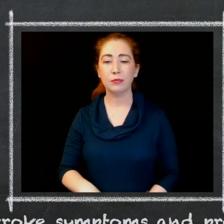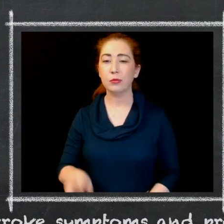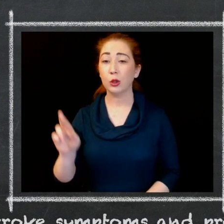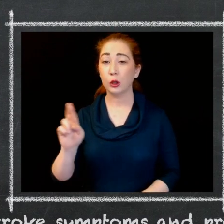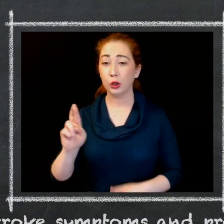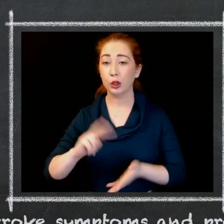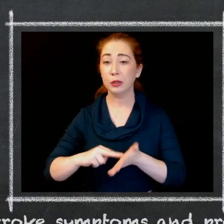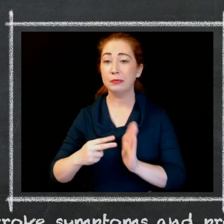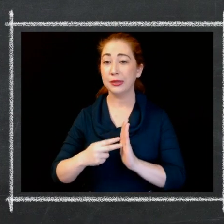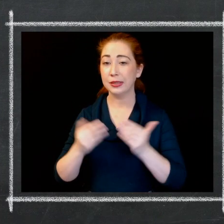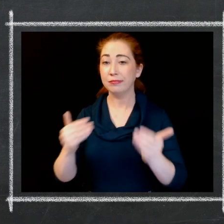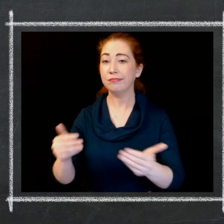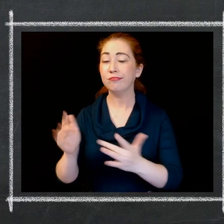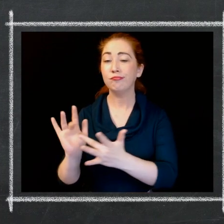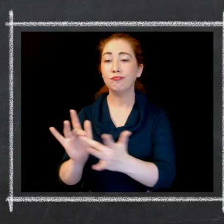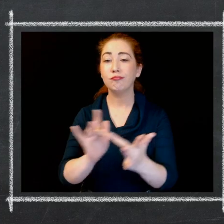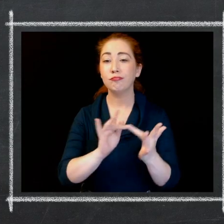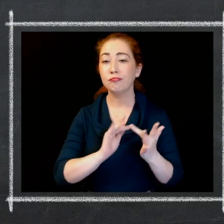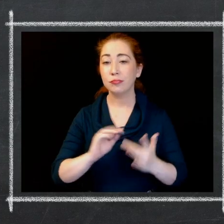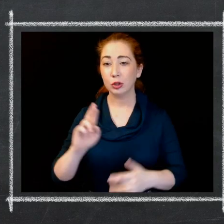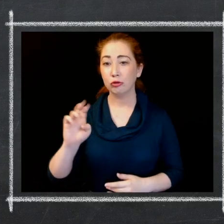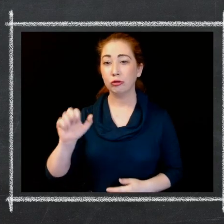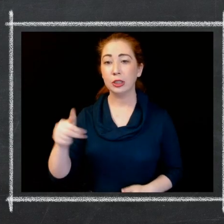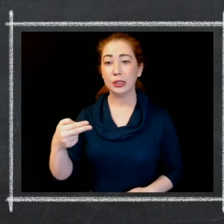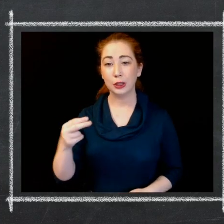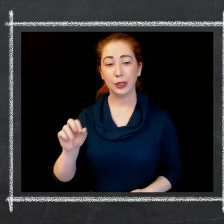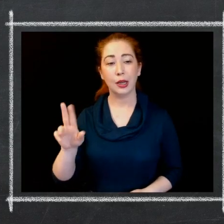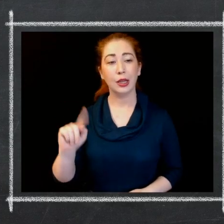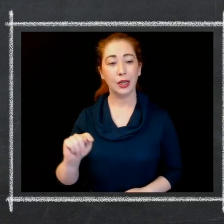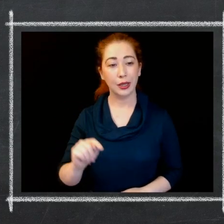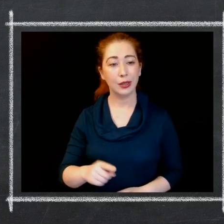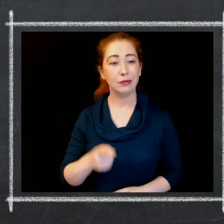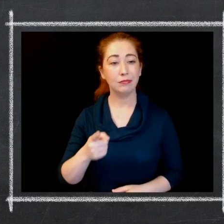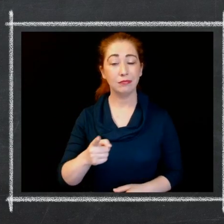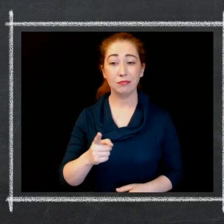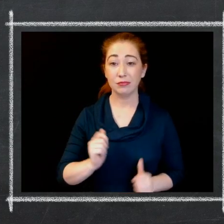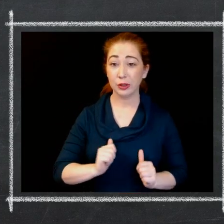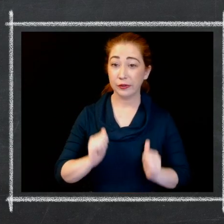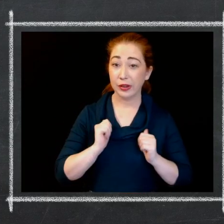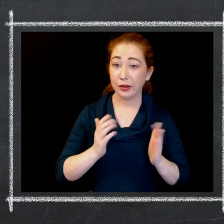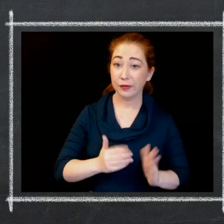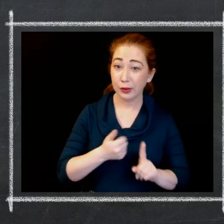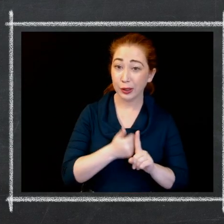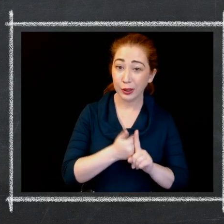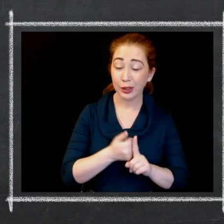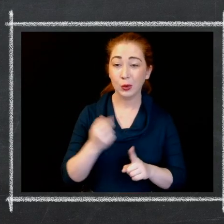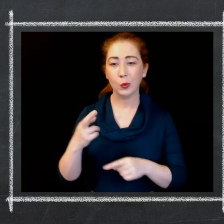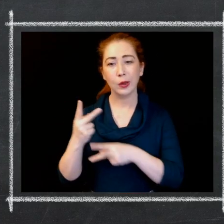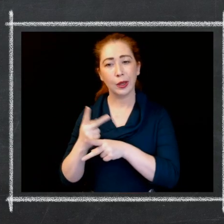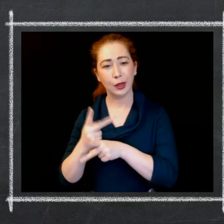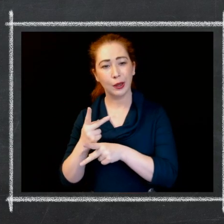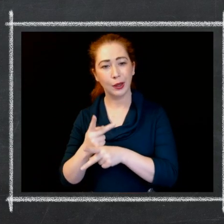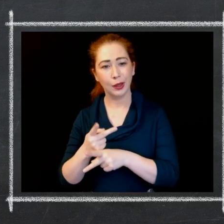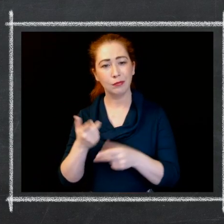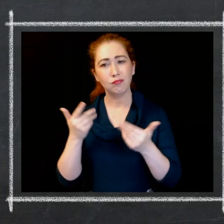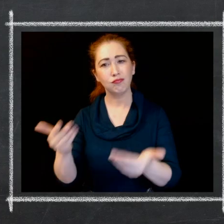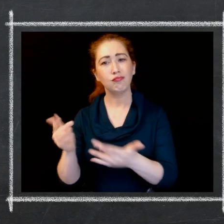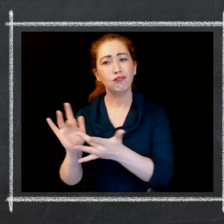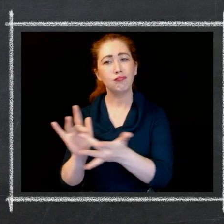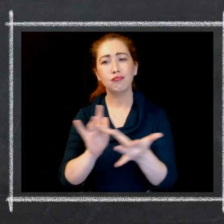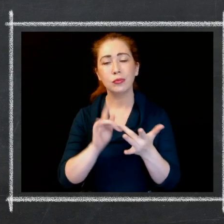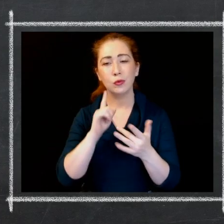therapy coverage. R is for reach out. If you are a survivor or care partner, reach out